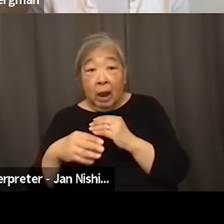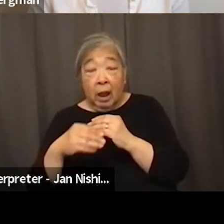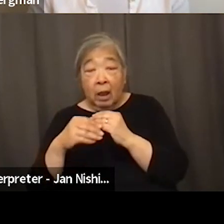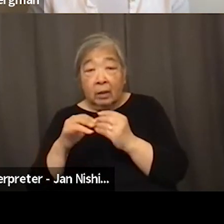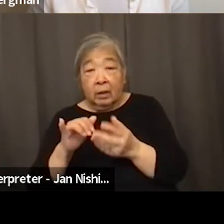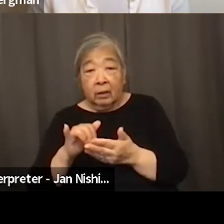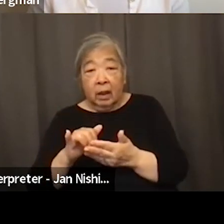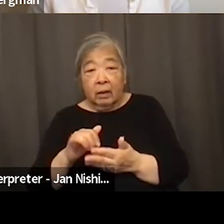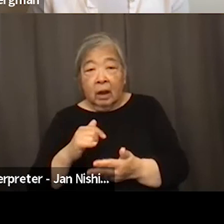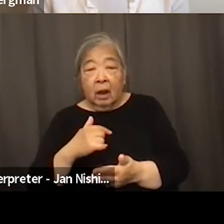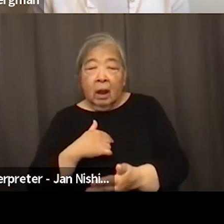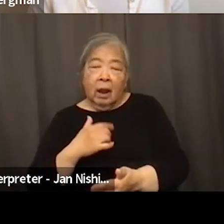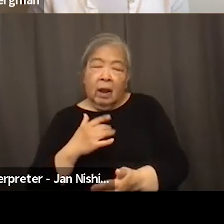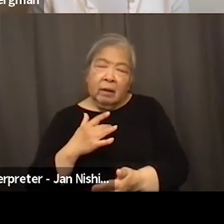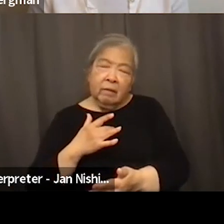feel like